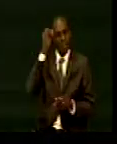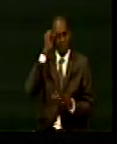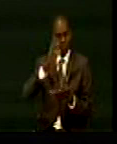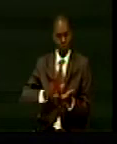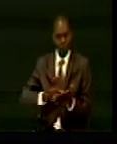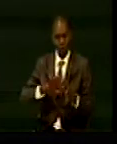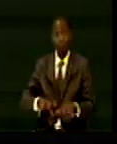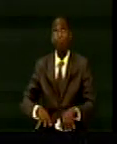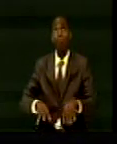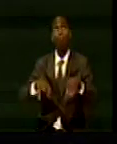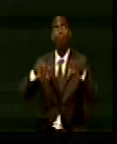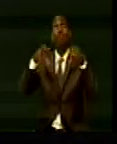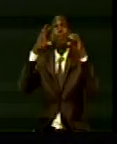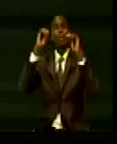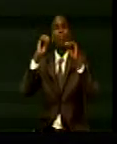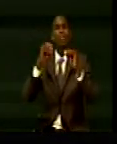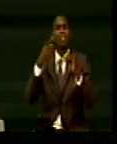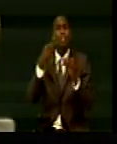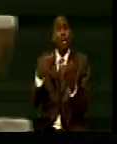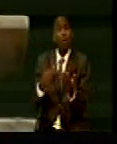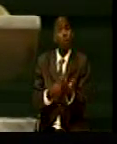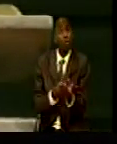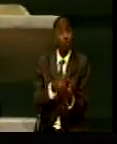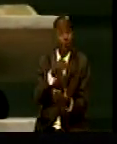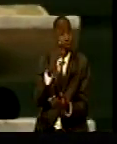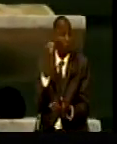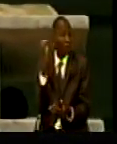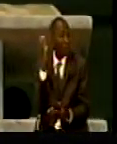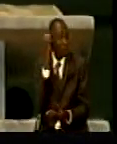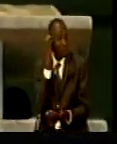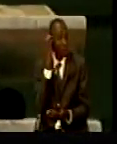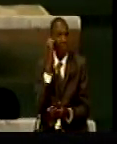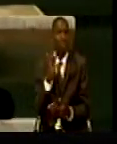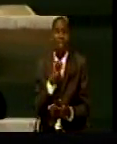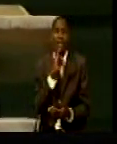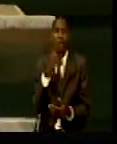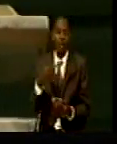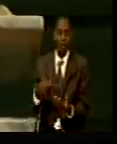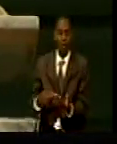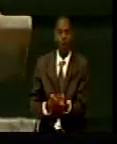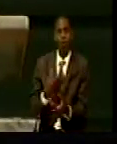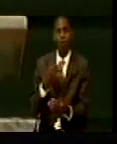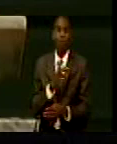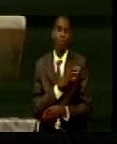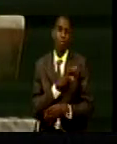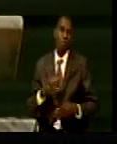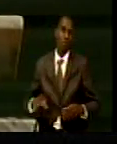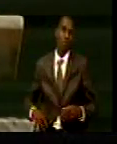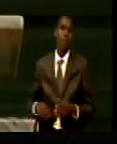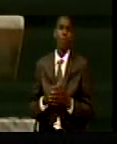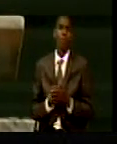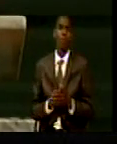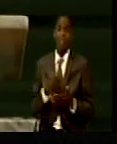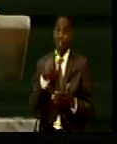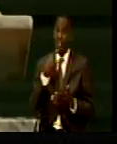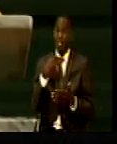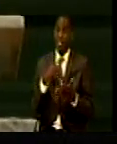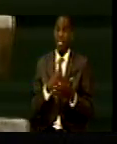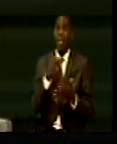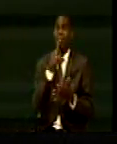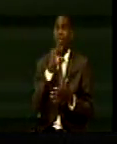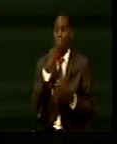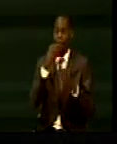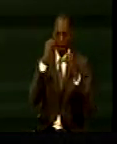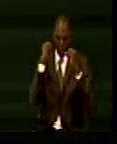The gospel we're hearing is the gospel of Christ. And then it says, for it is the power of God.